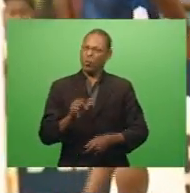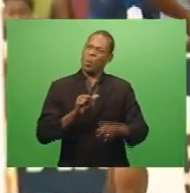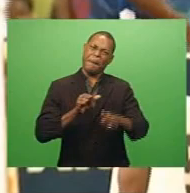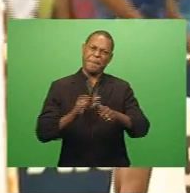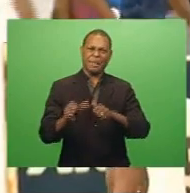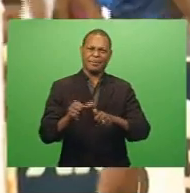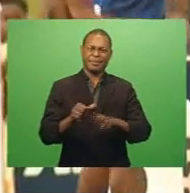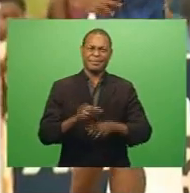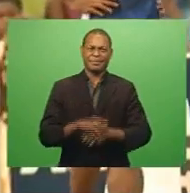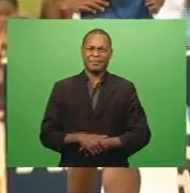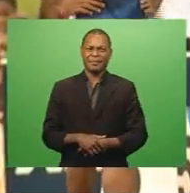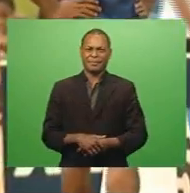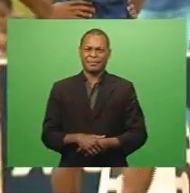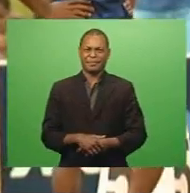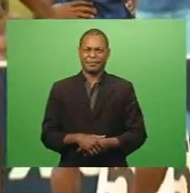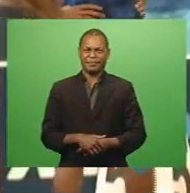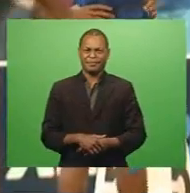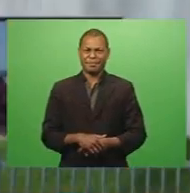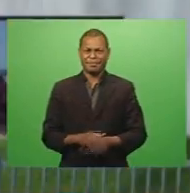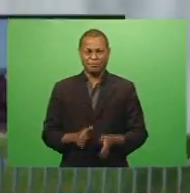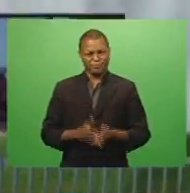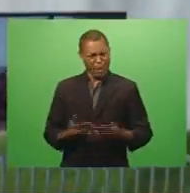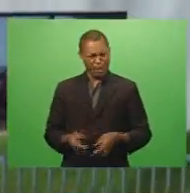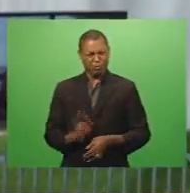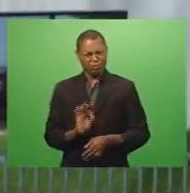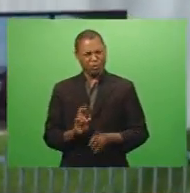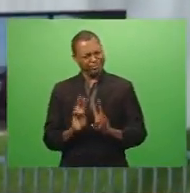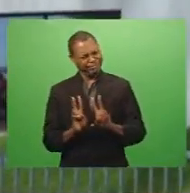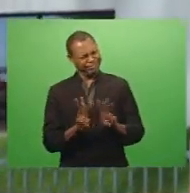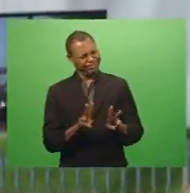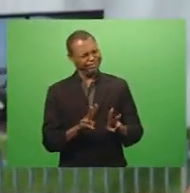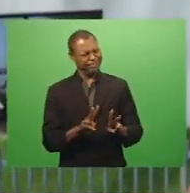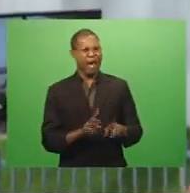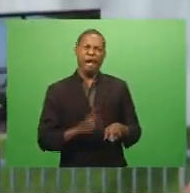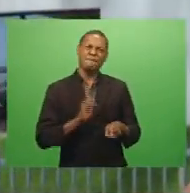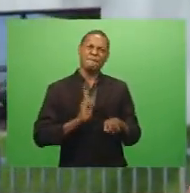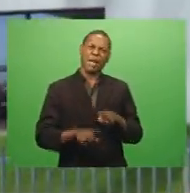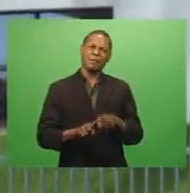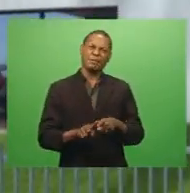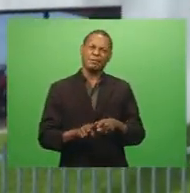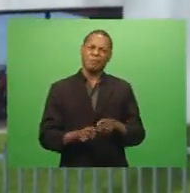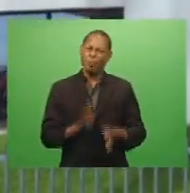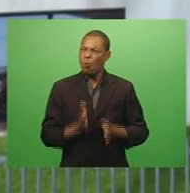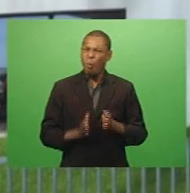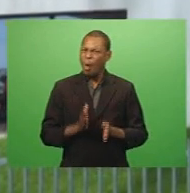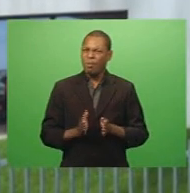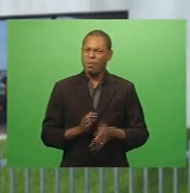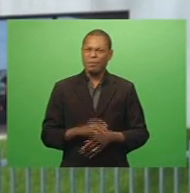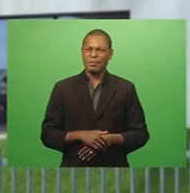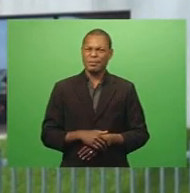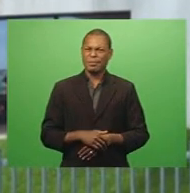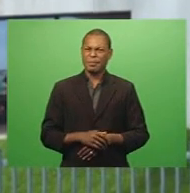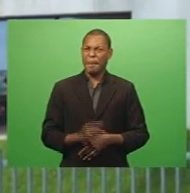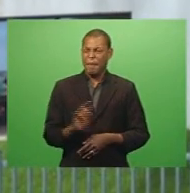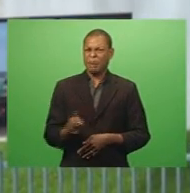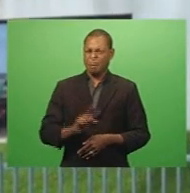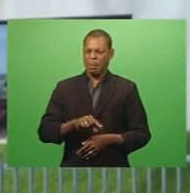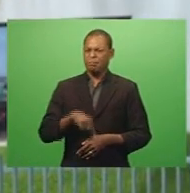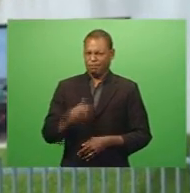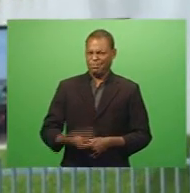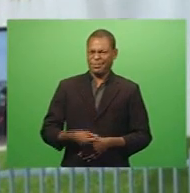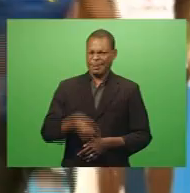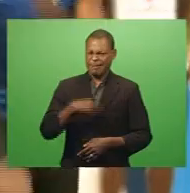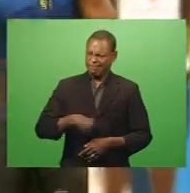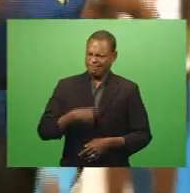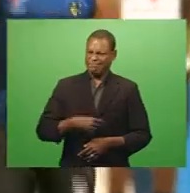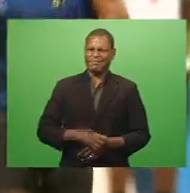Right now, I'm not really looking at their speed or their time. Just focusing on myself and trying to get everything right.